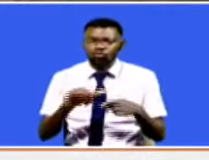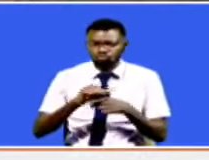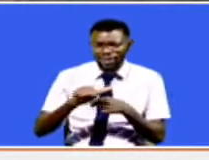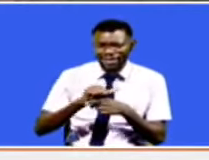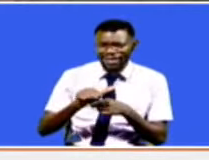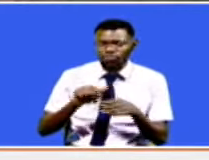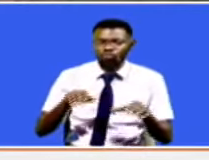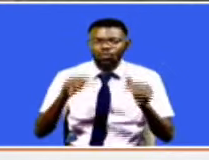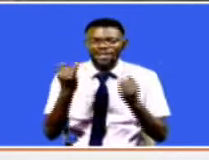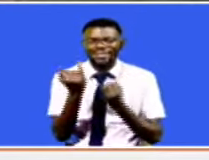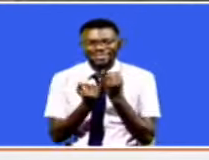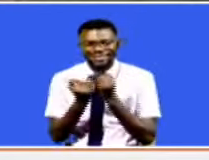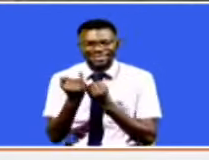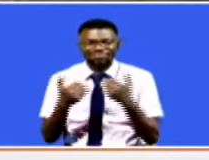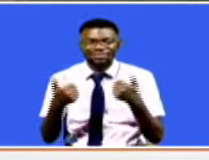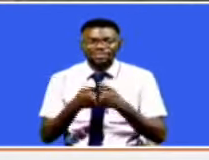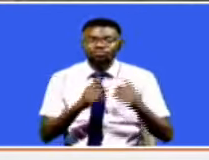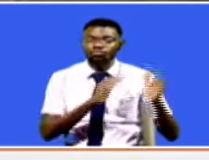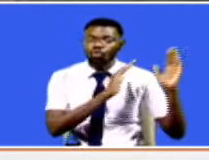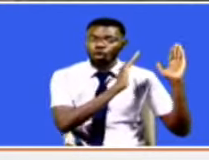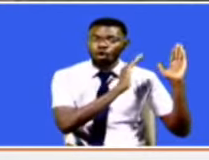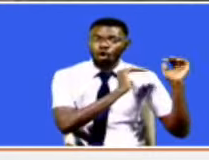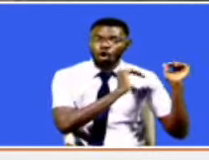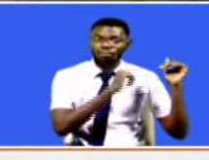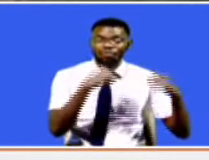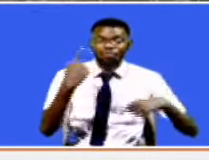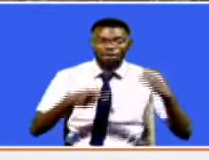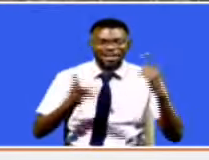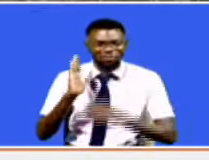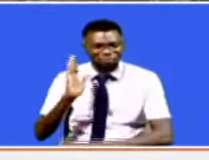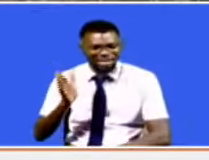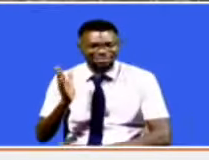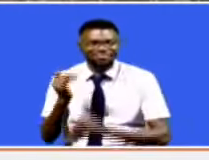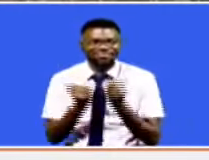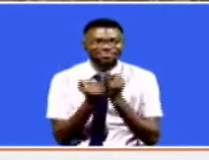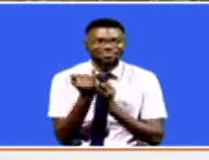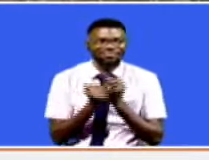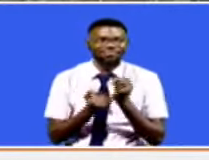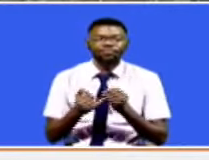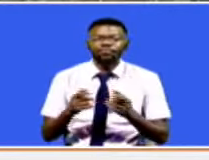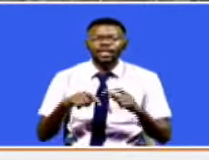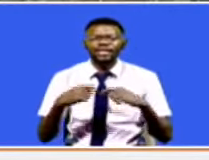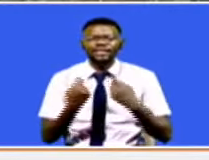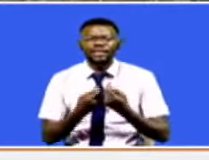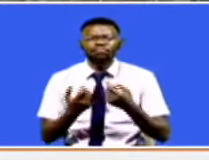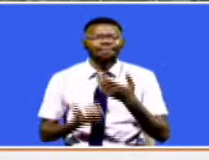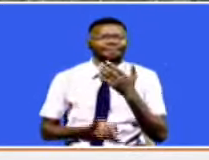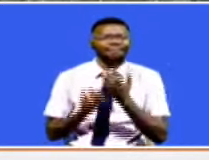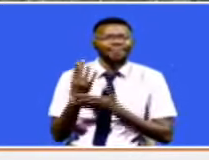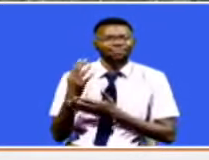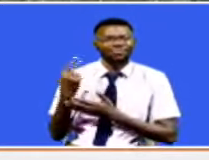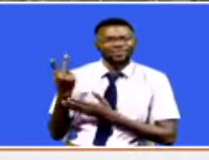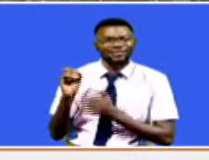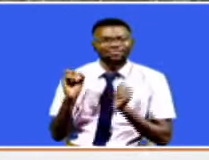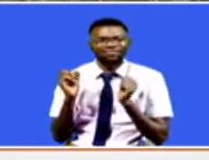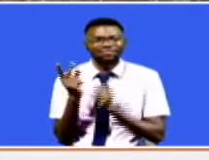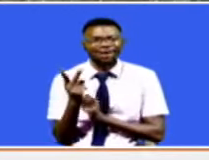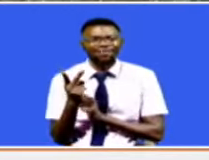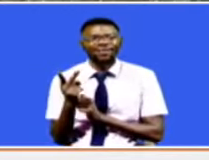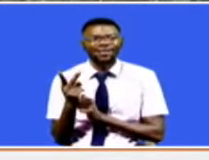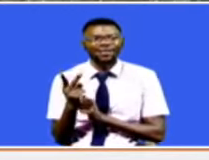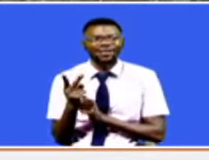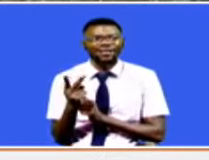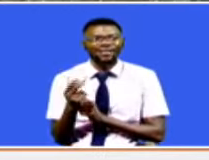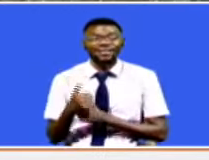on Saturday. We hope to win when Saturday comes. We began this team in the year 2012, just out of